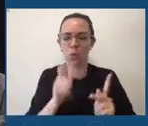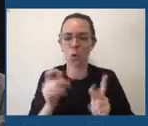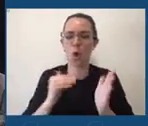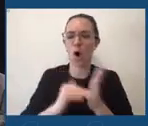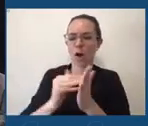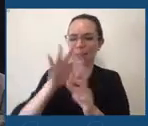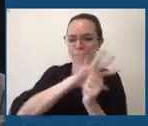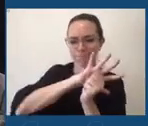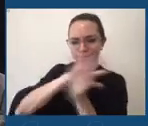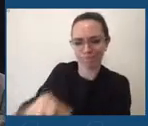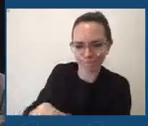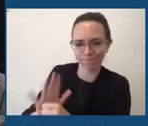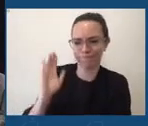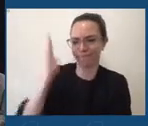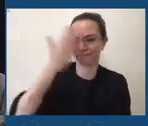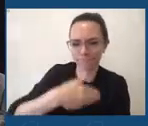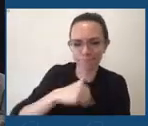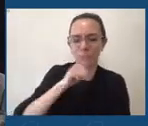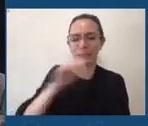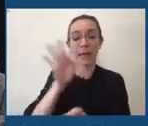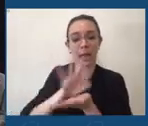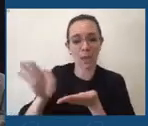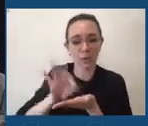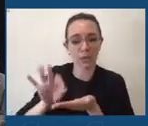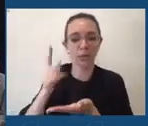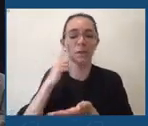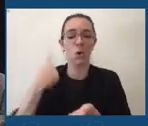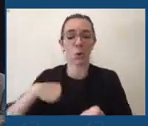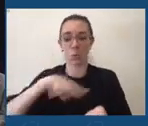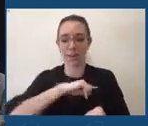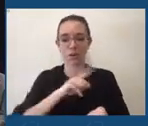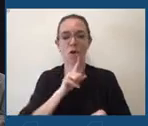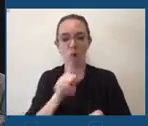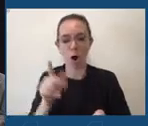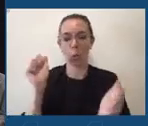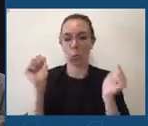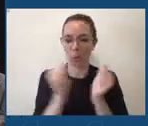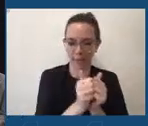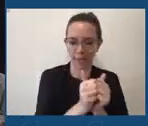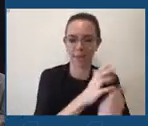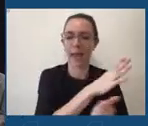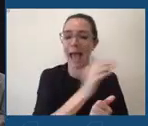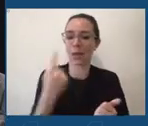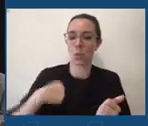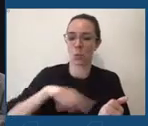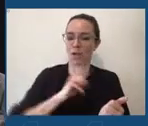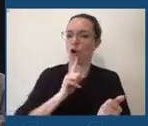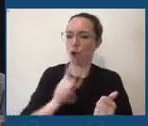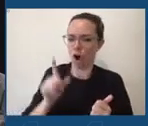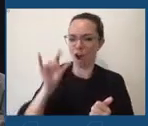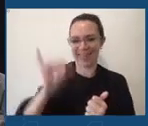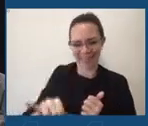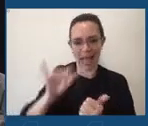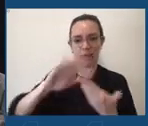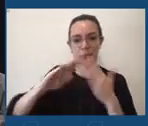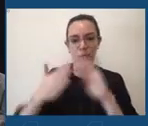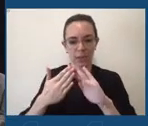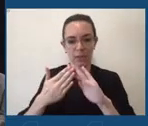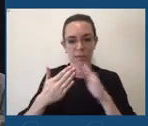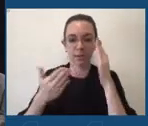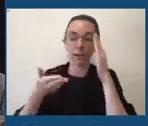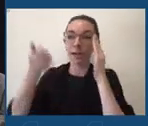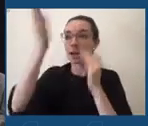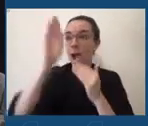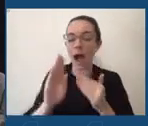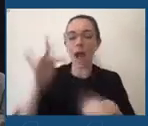marginalized and undercounted. For we are with and we are that community. God, touch